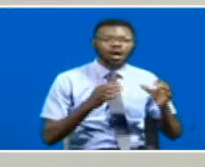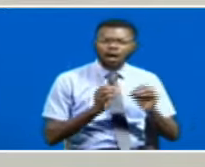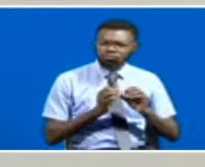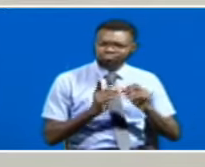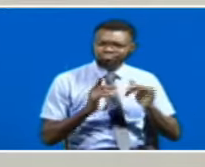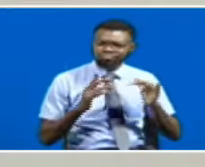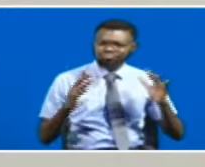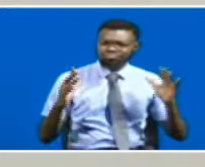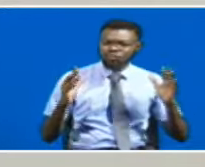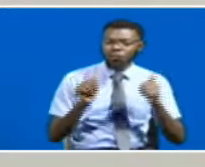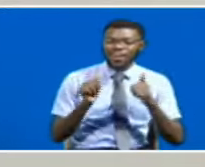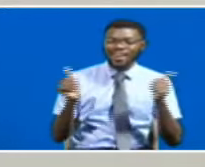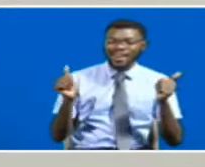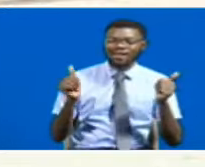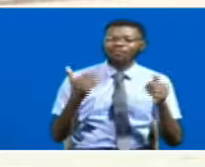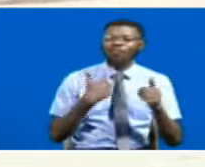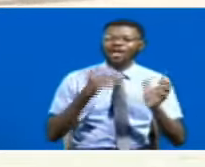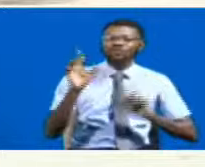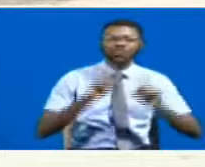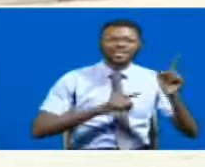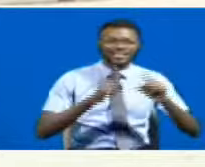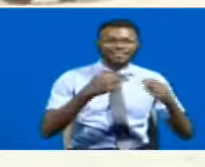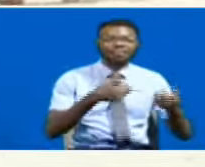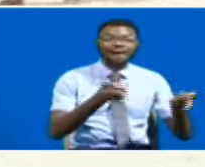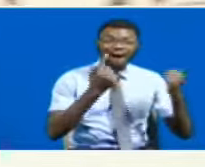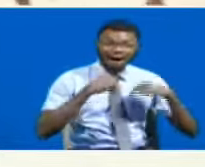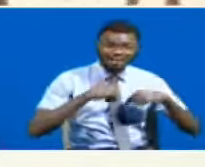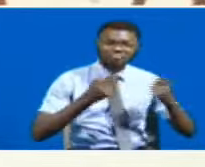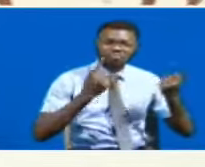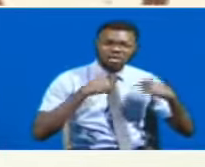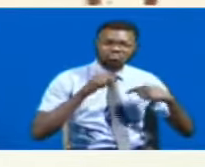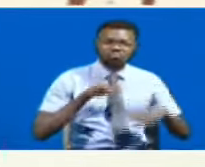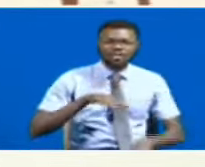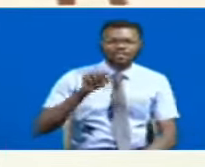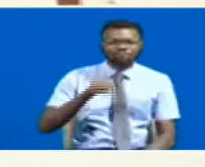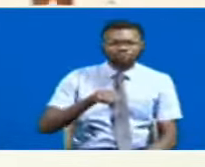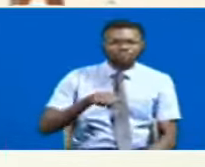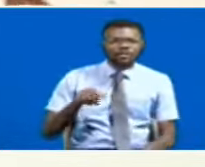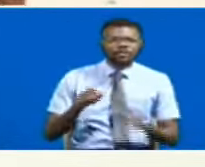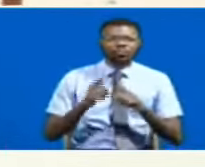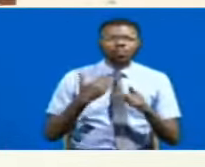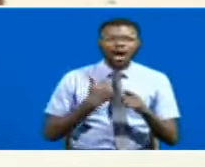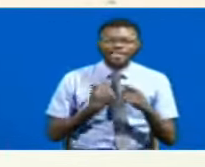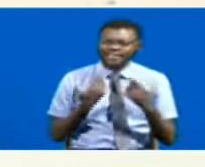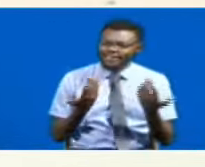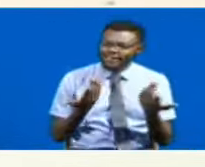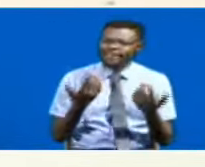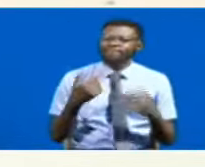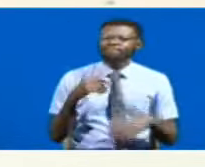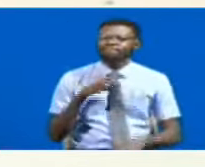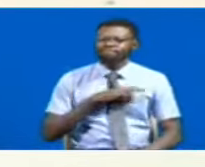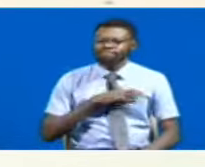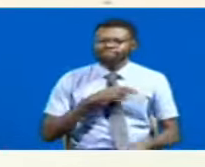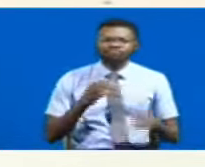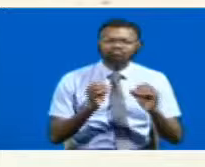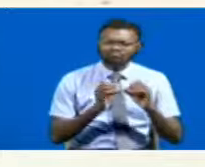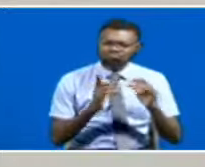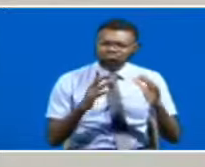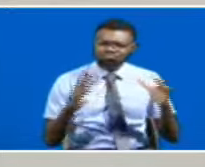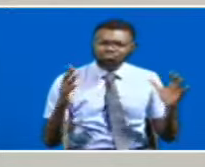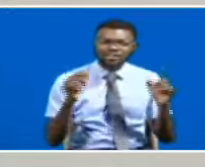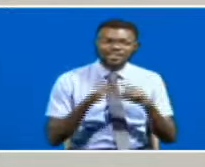the structure, in order to bring more tourists to the area and expand our activities. We're planning